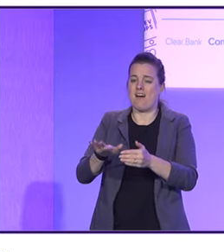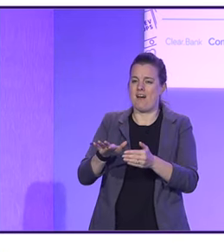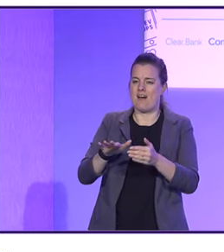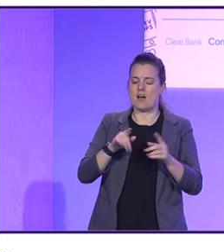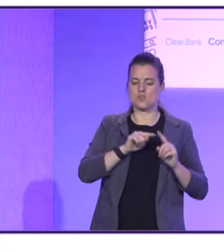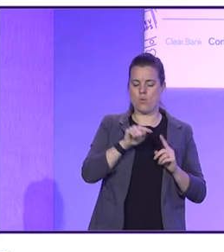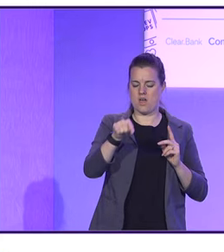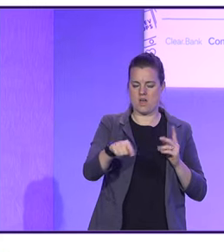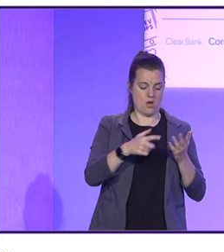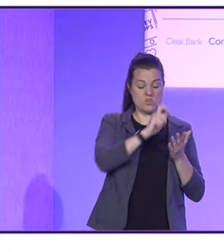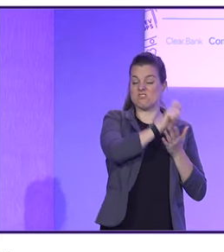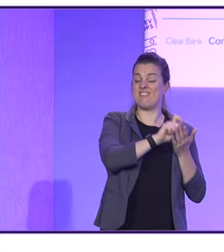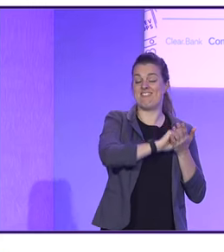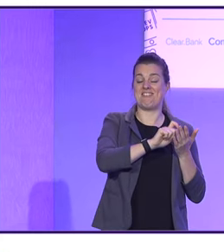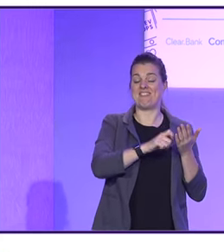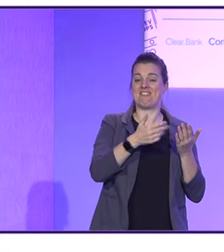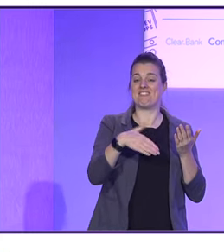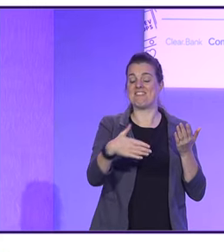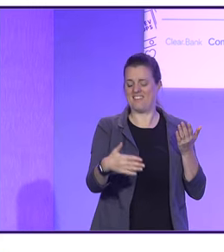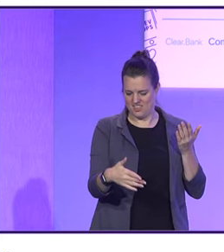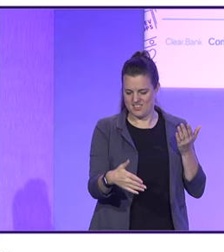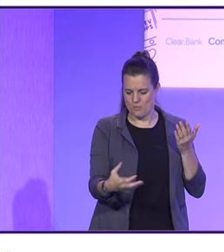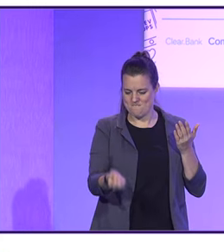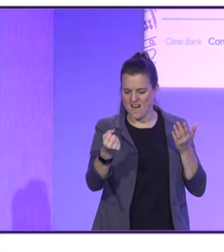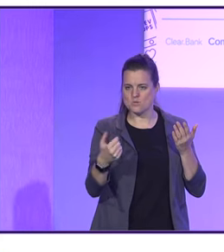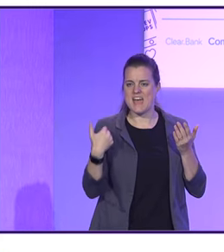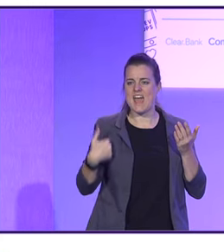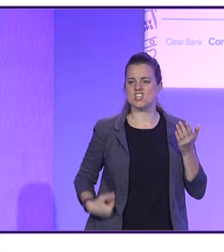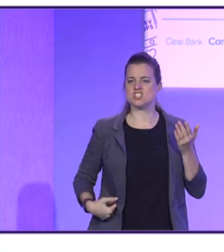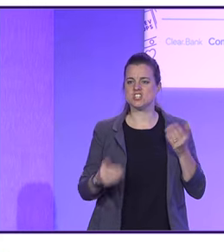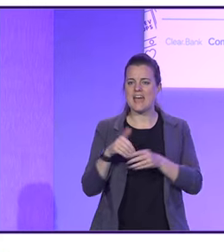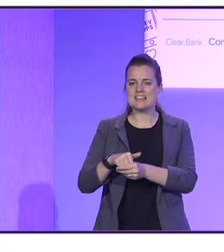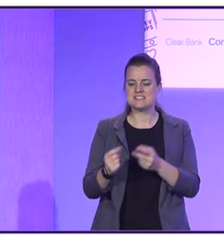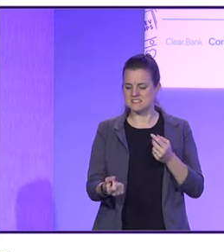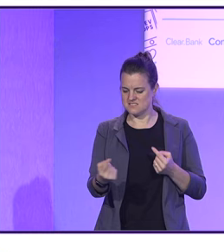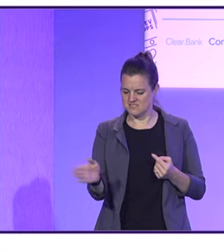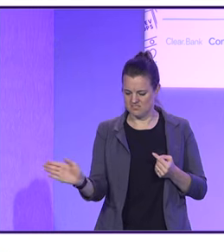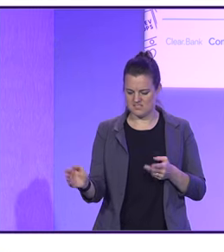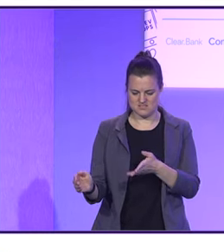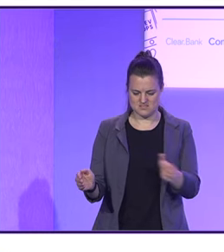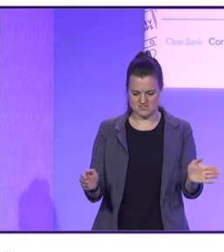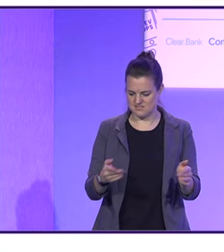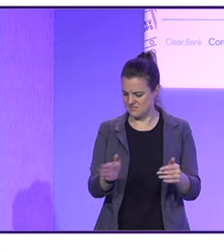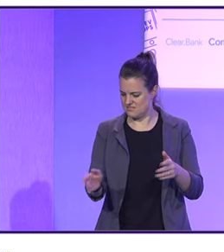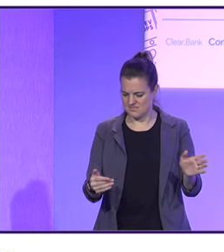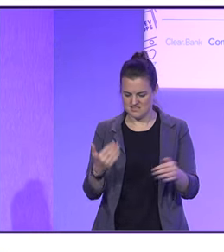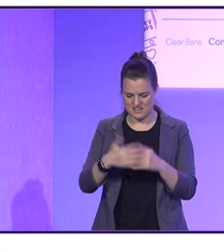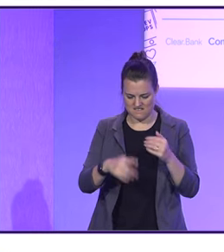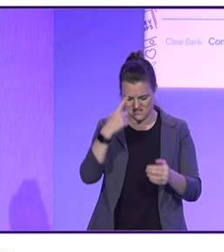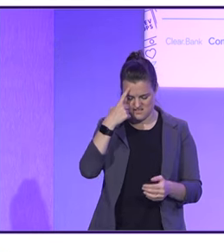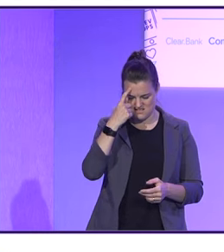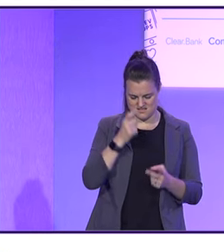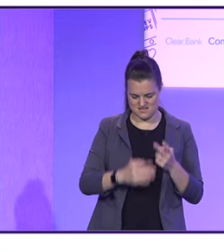cases. And we found is that although we could make this all work, we were having to build a lot of complexity outside of the platform. And